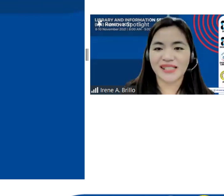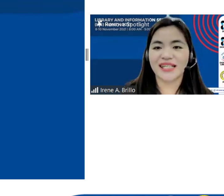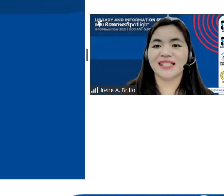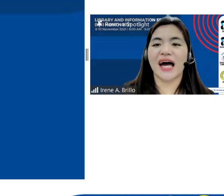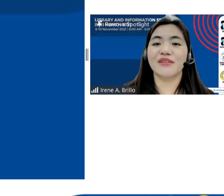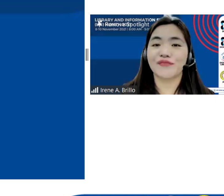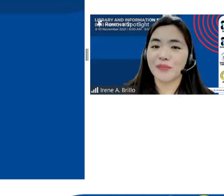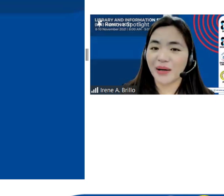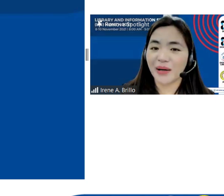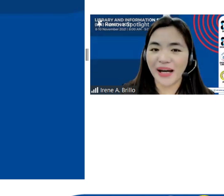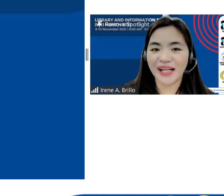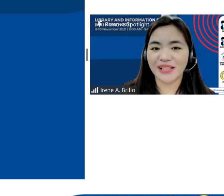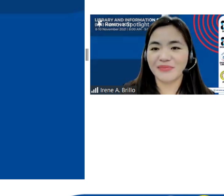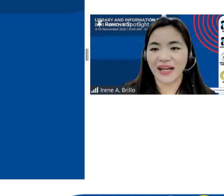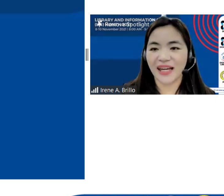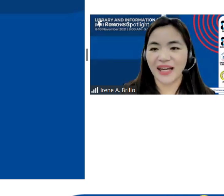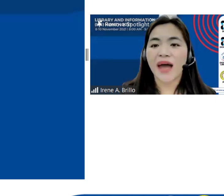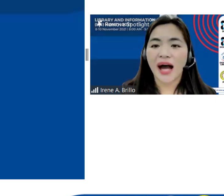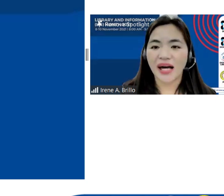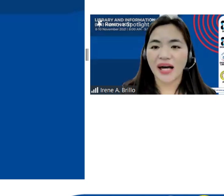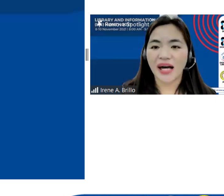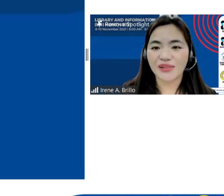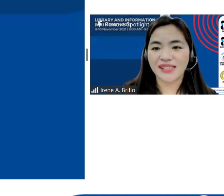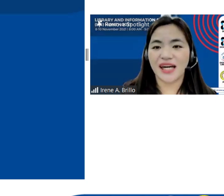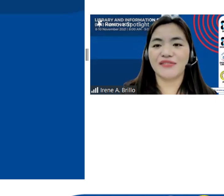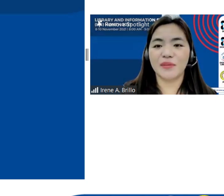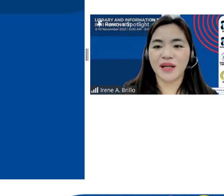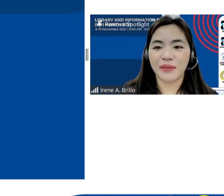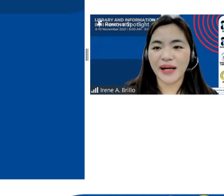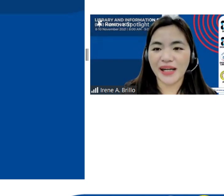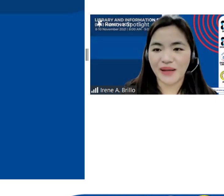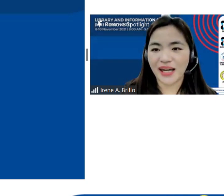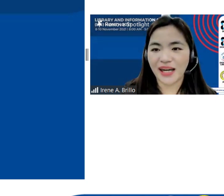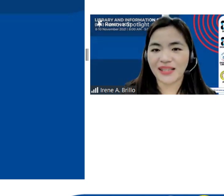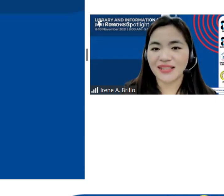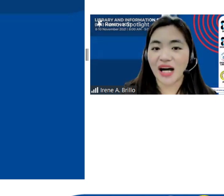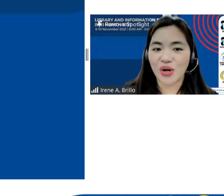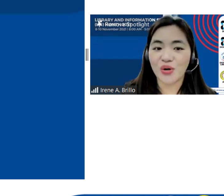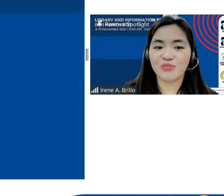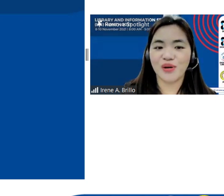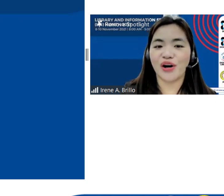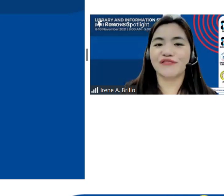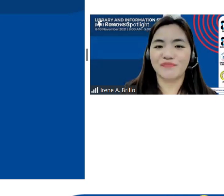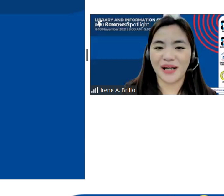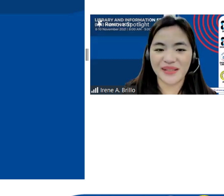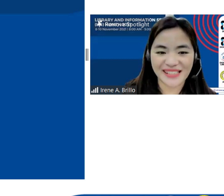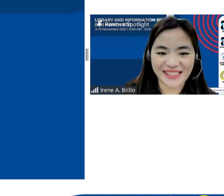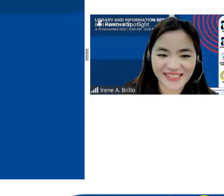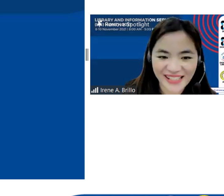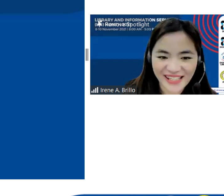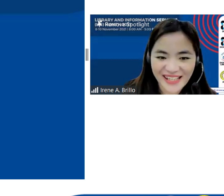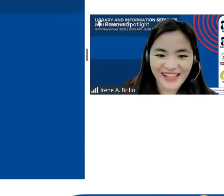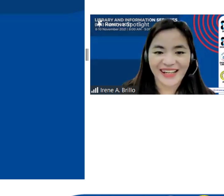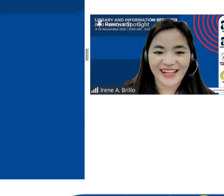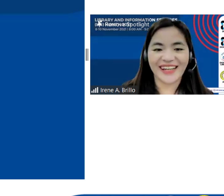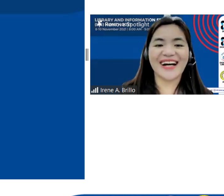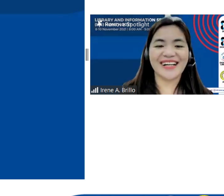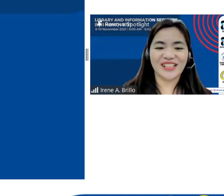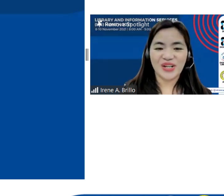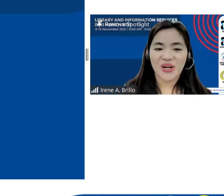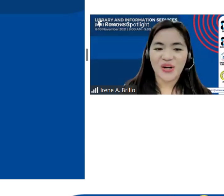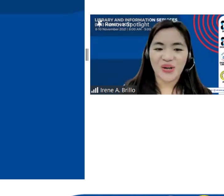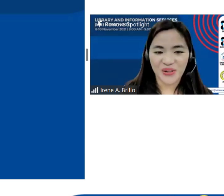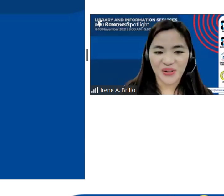since I'm from Kabayan, Benguet, I would say from Kabayan, Benguet, the home of mommies.